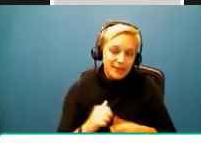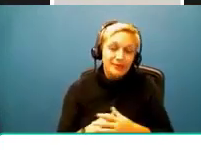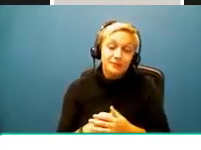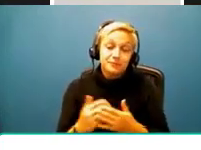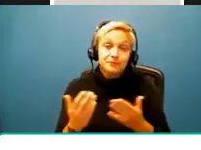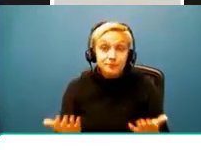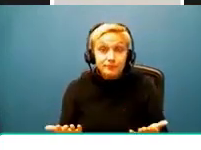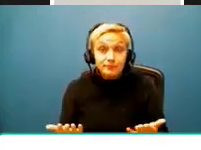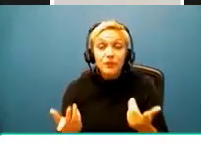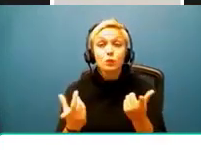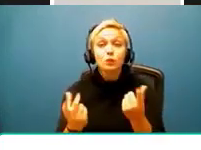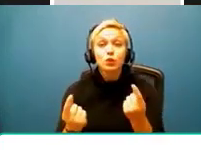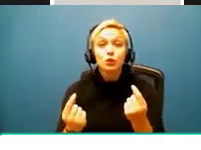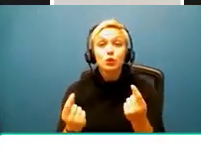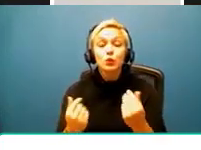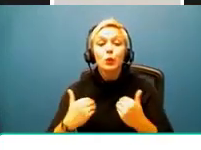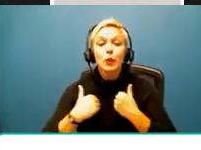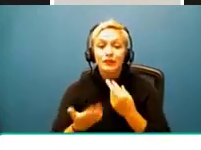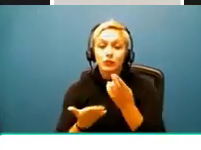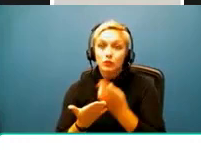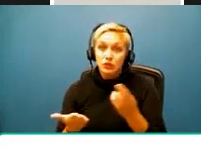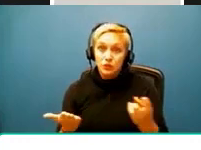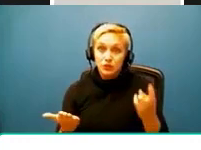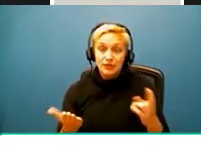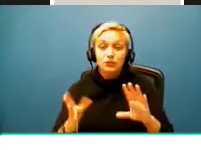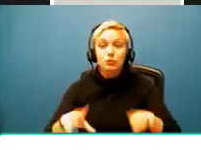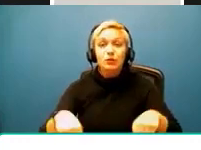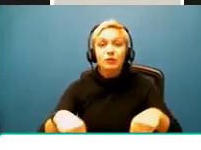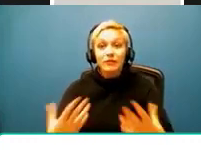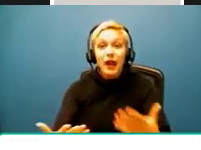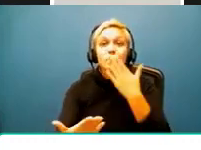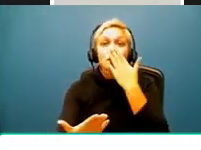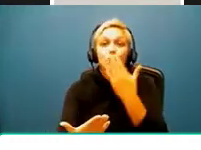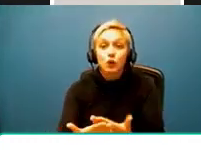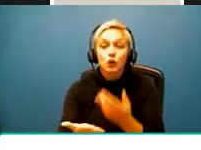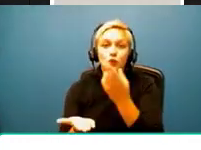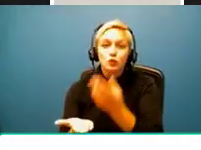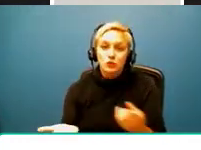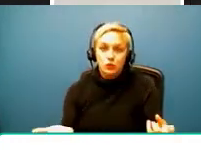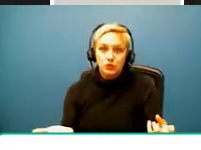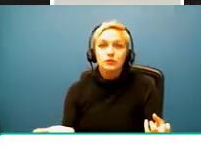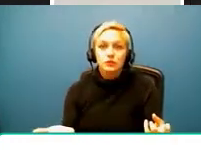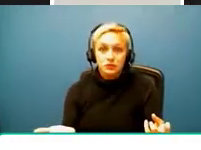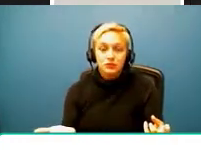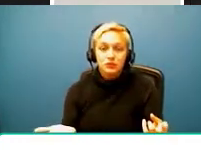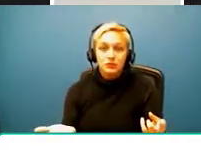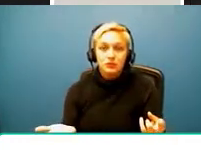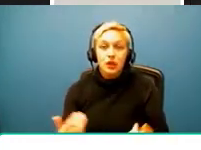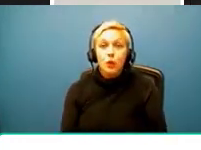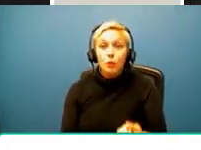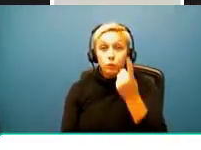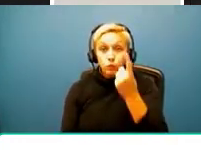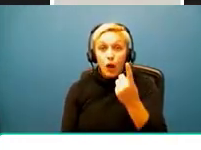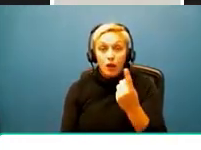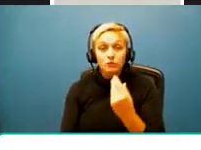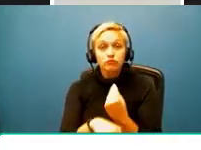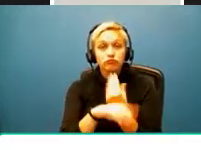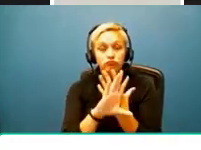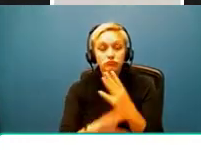for school districts, and one of them, well, there's two, and one is going to be a module